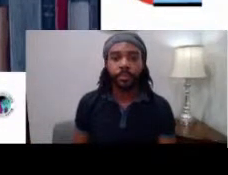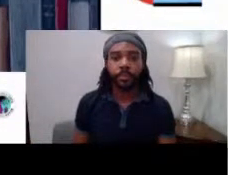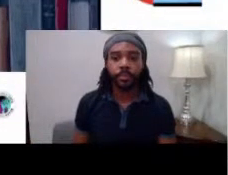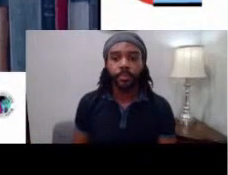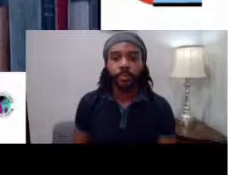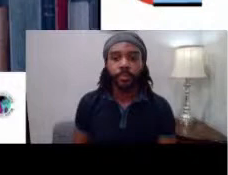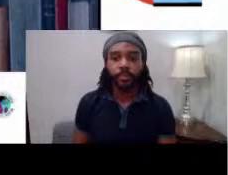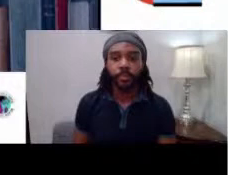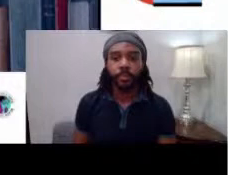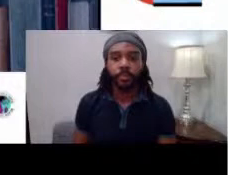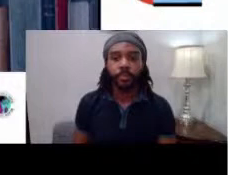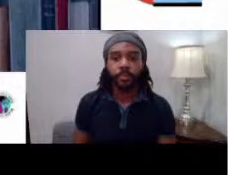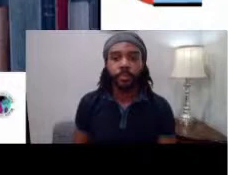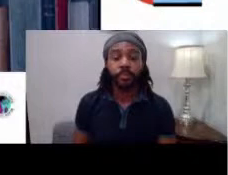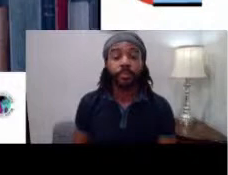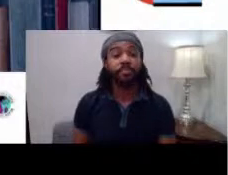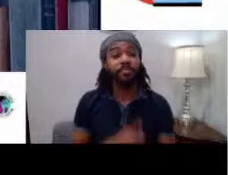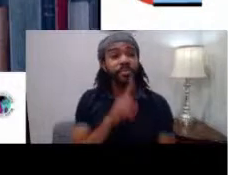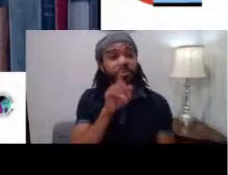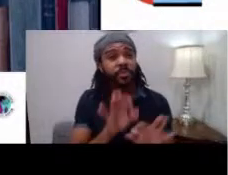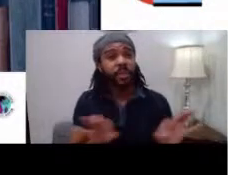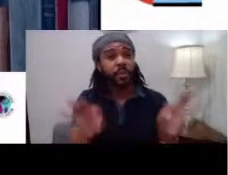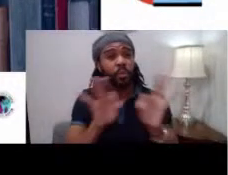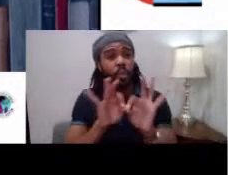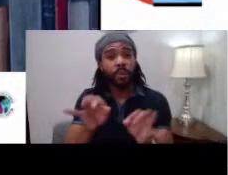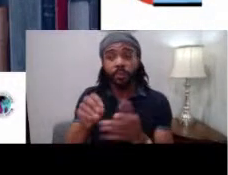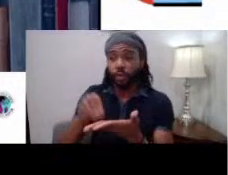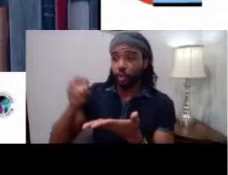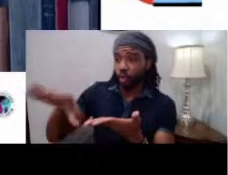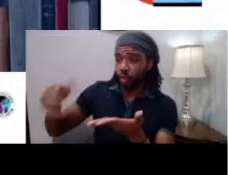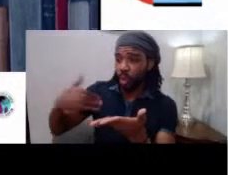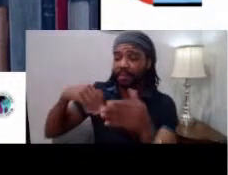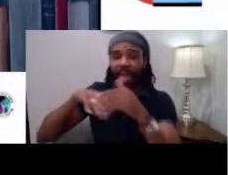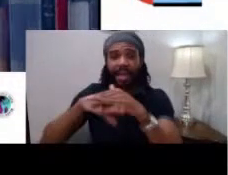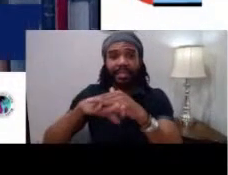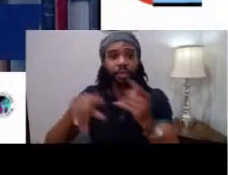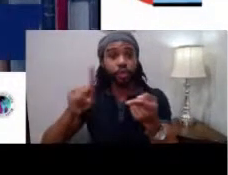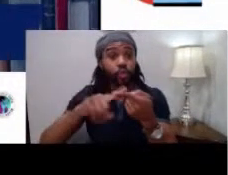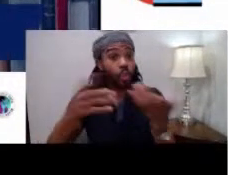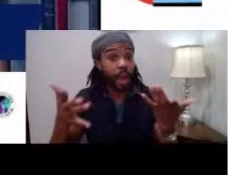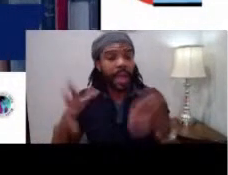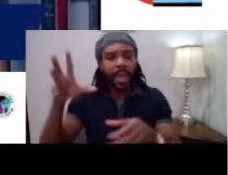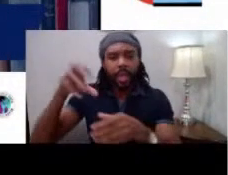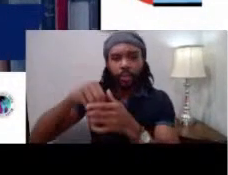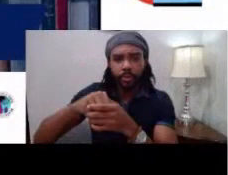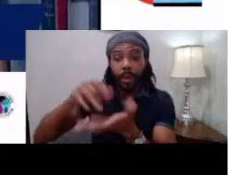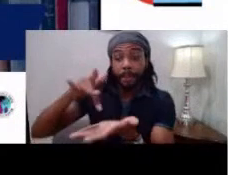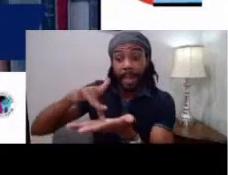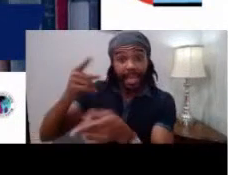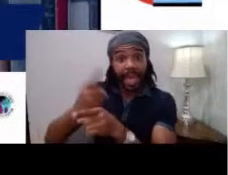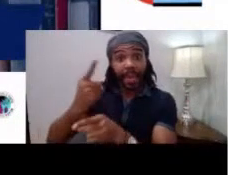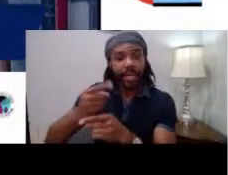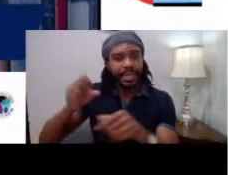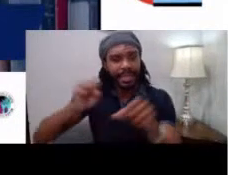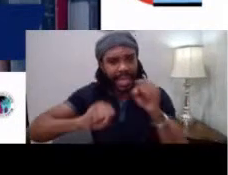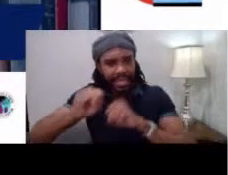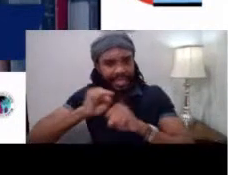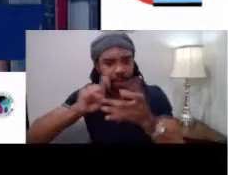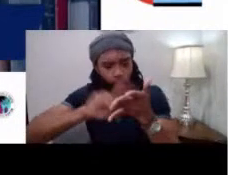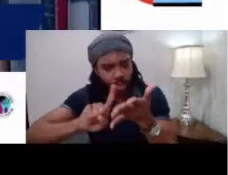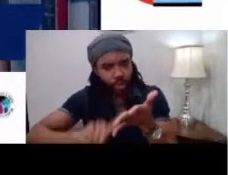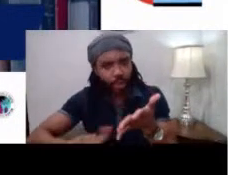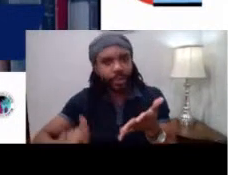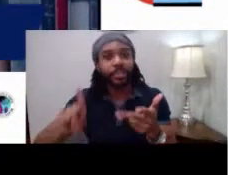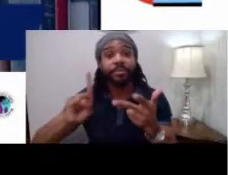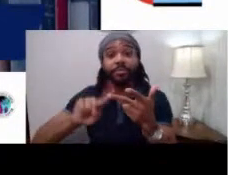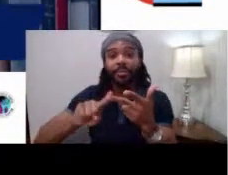It is so important for students to have access to inclusive, medically accurate, scientifically researched sex